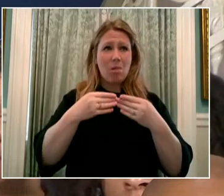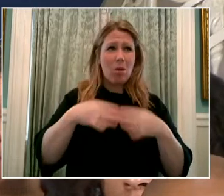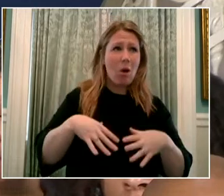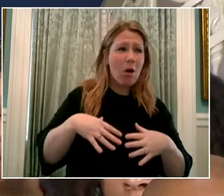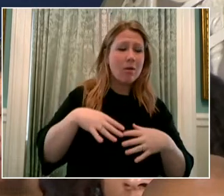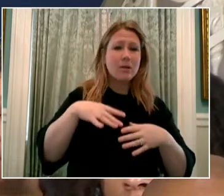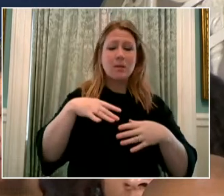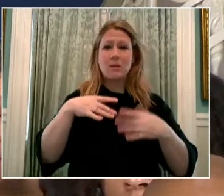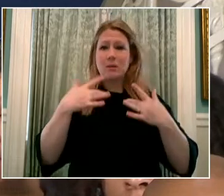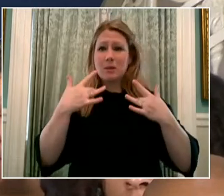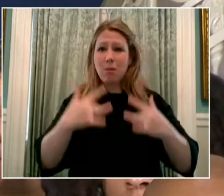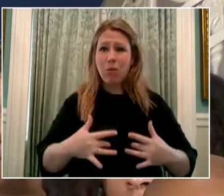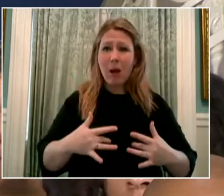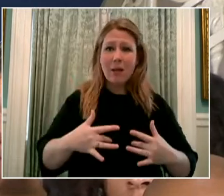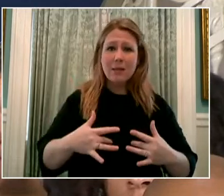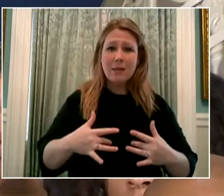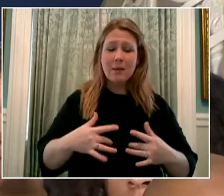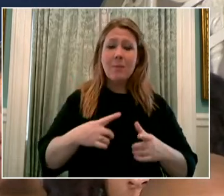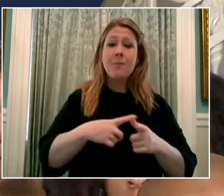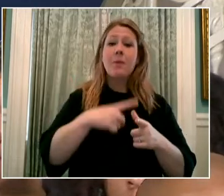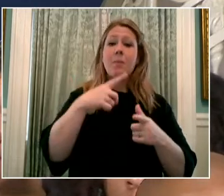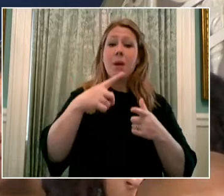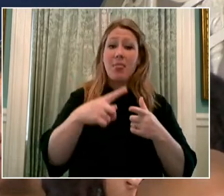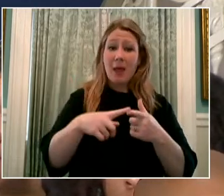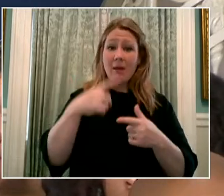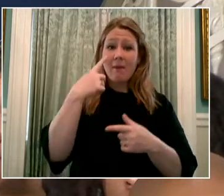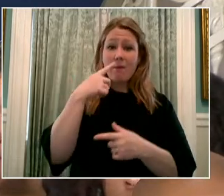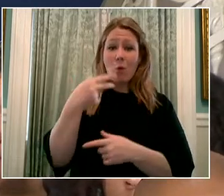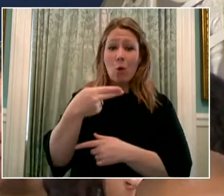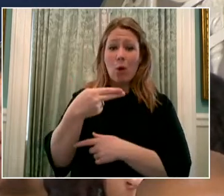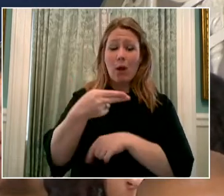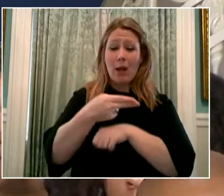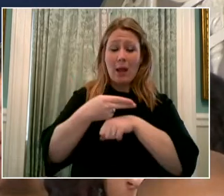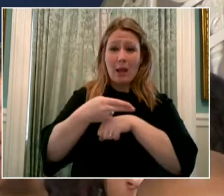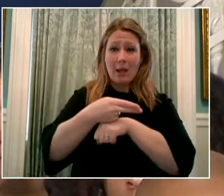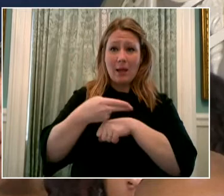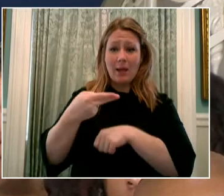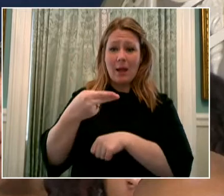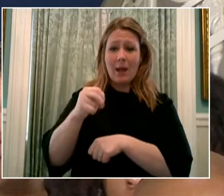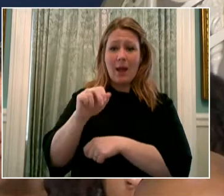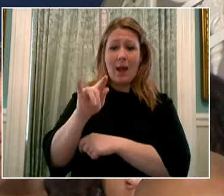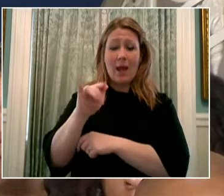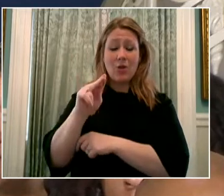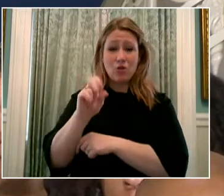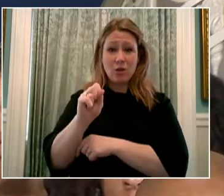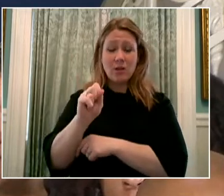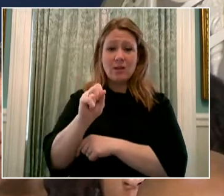Haitians was redesignated and he was able to enroll in TPS and obtain